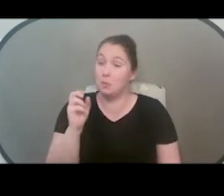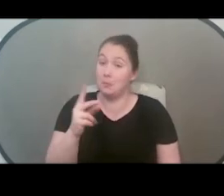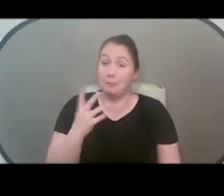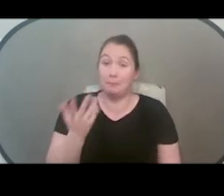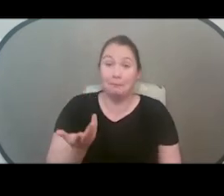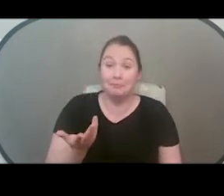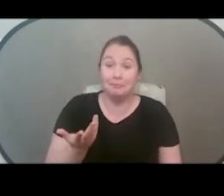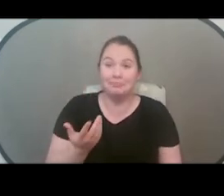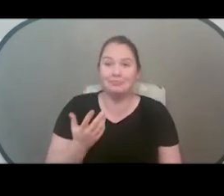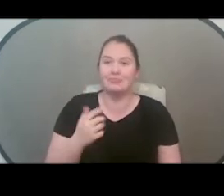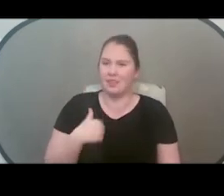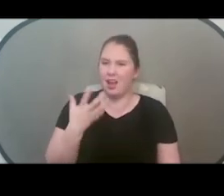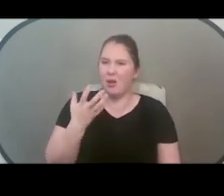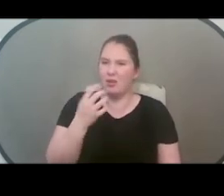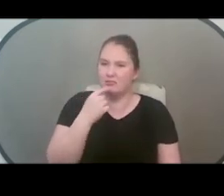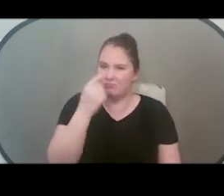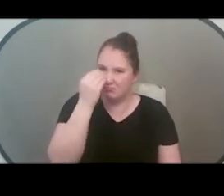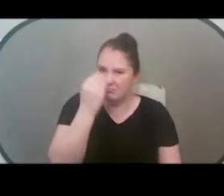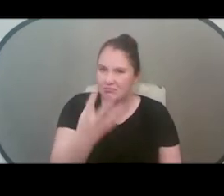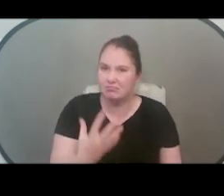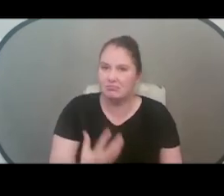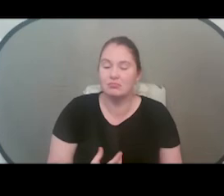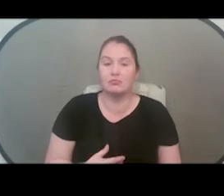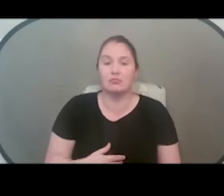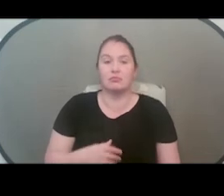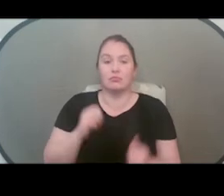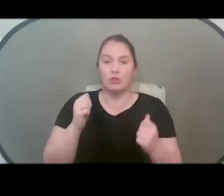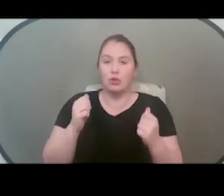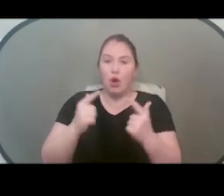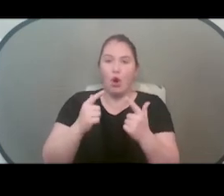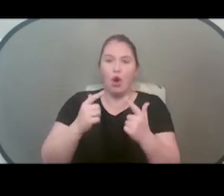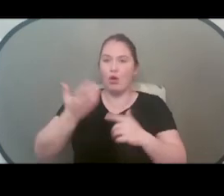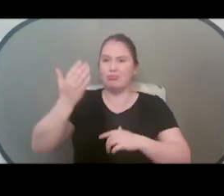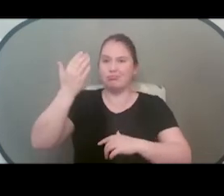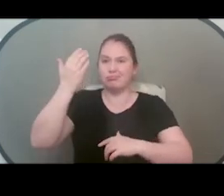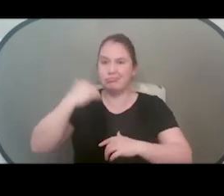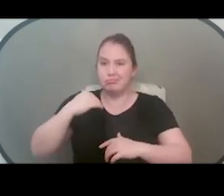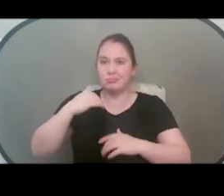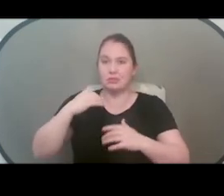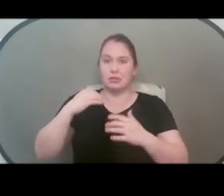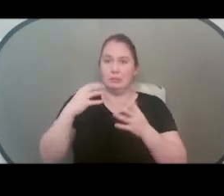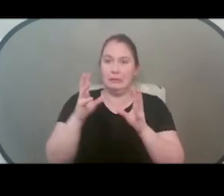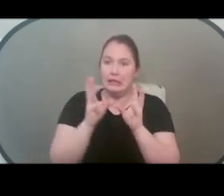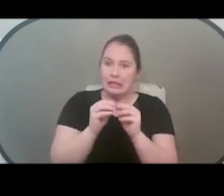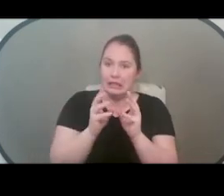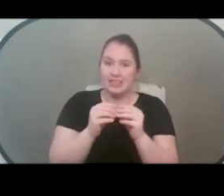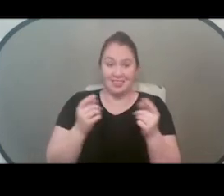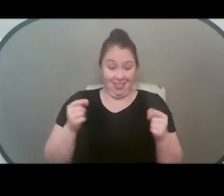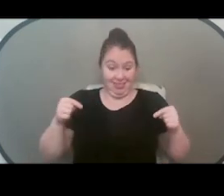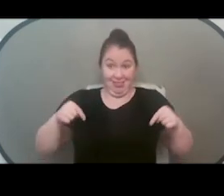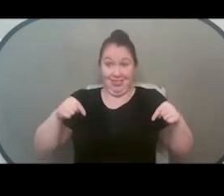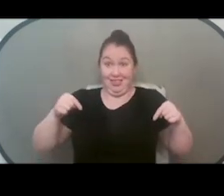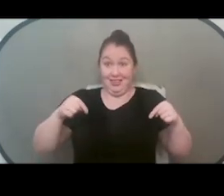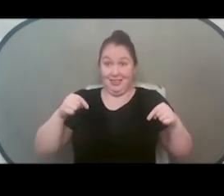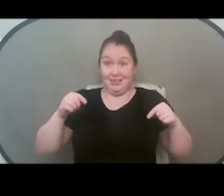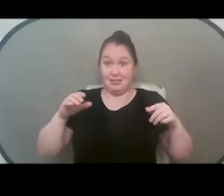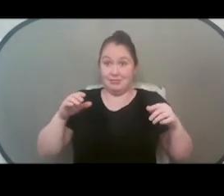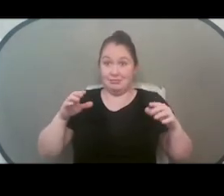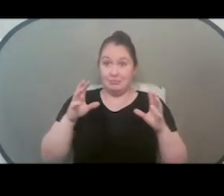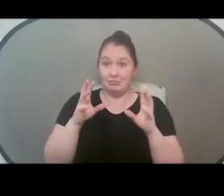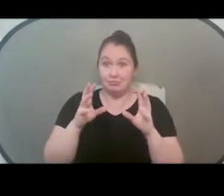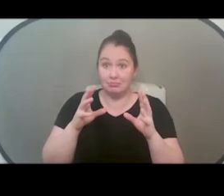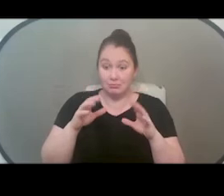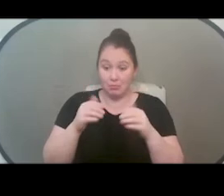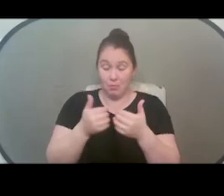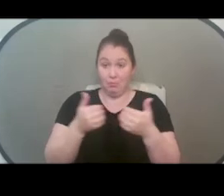Oh, that's helpful. I'd like to say of all of our past meetings with the breakout discussions, this has been the most robust and